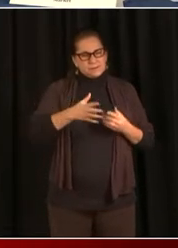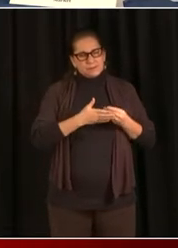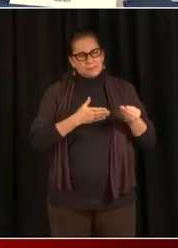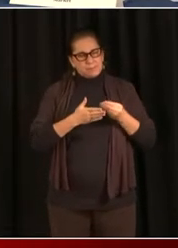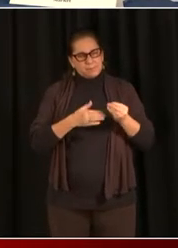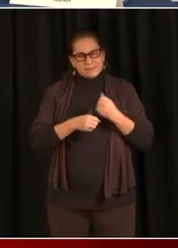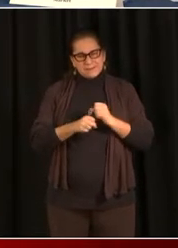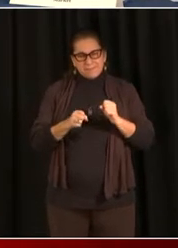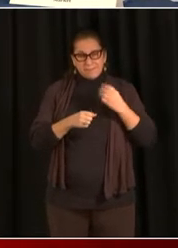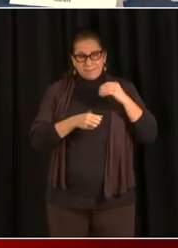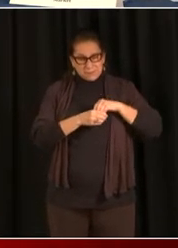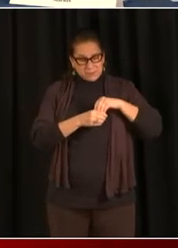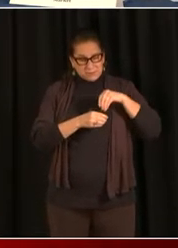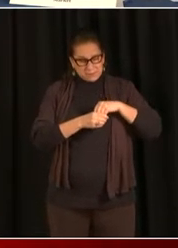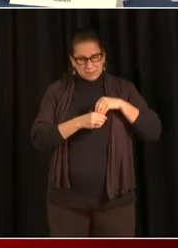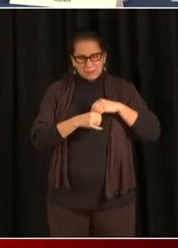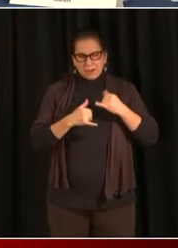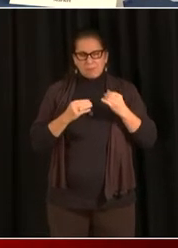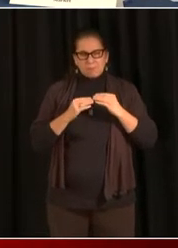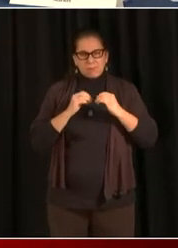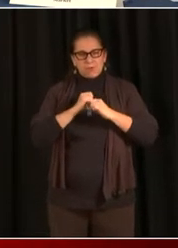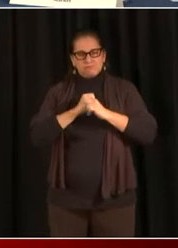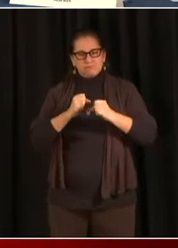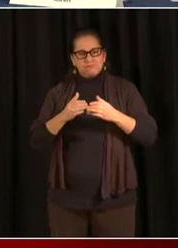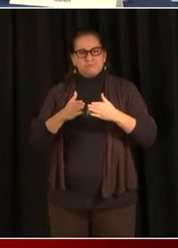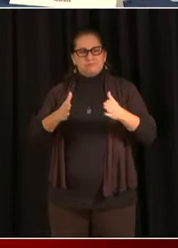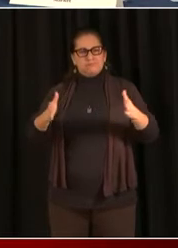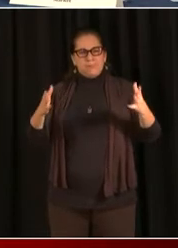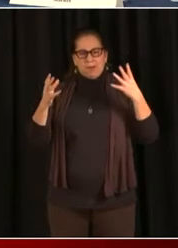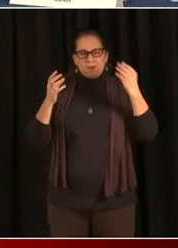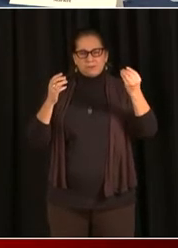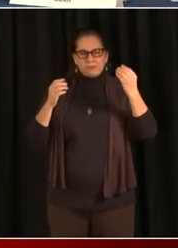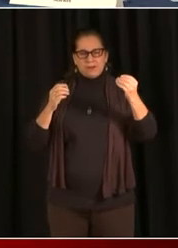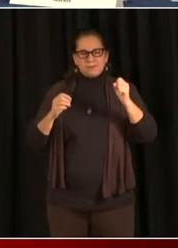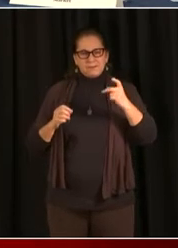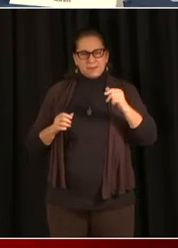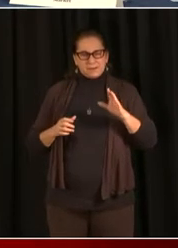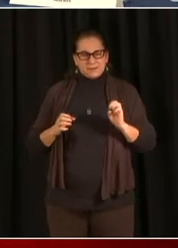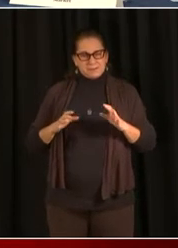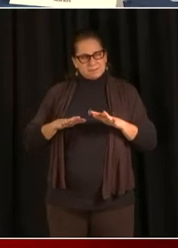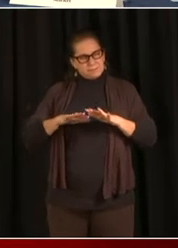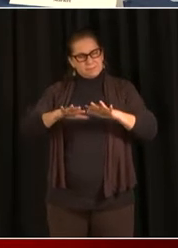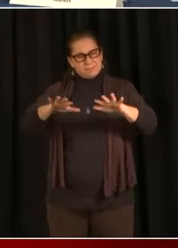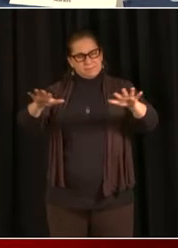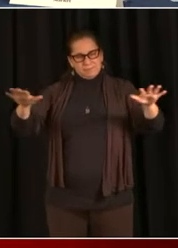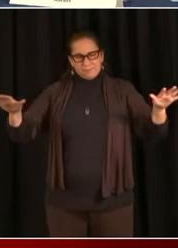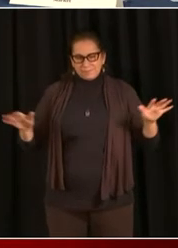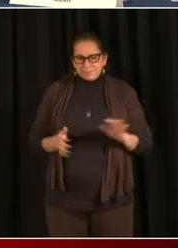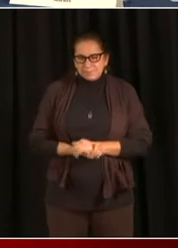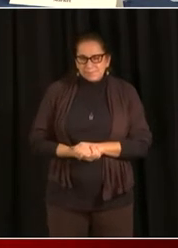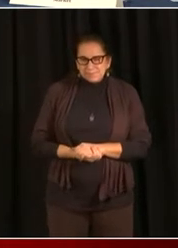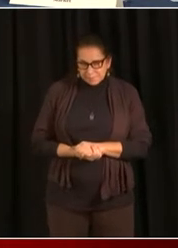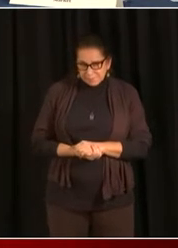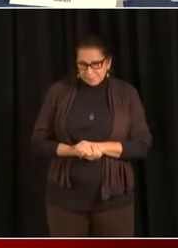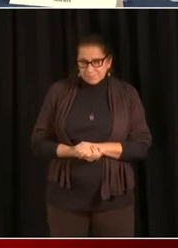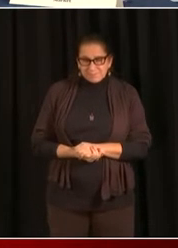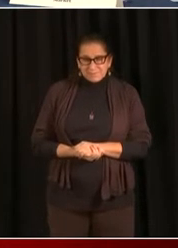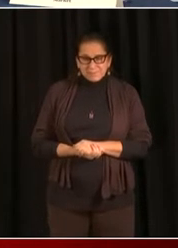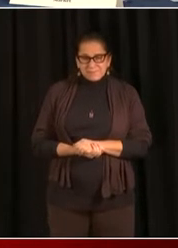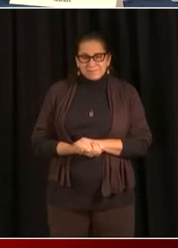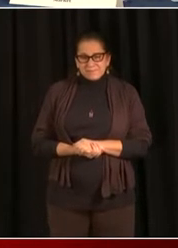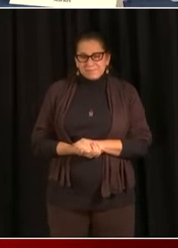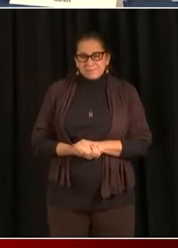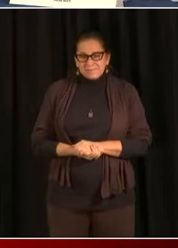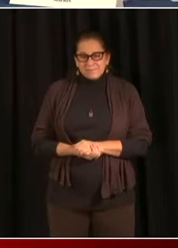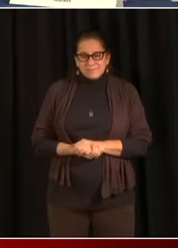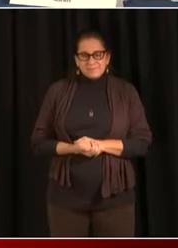dining, experiences, and really an opportunity to bring the community back and bring you out of your homes